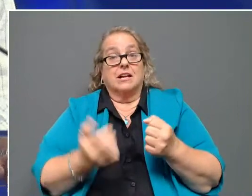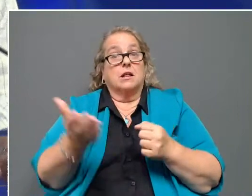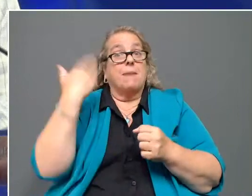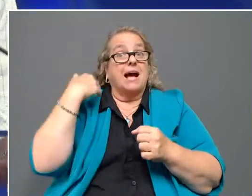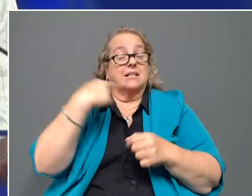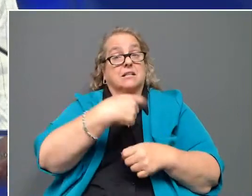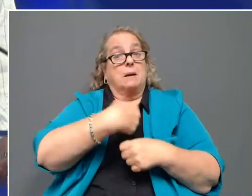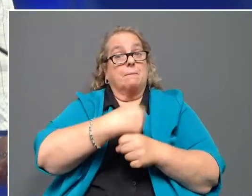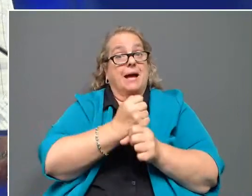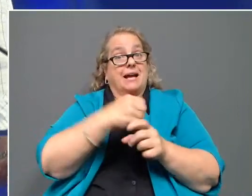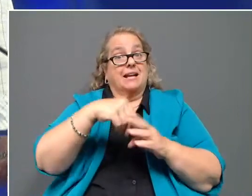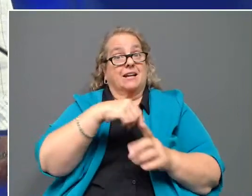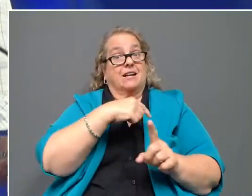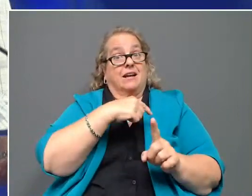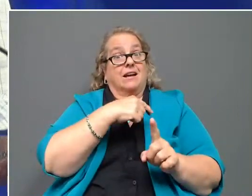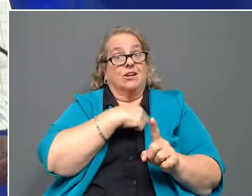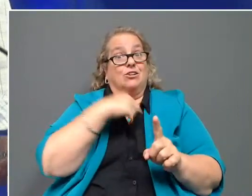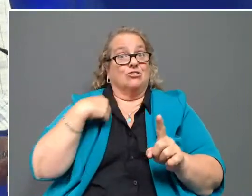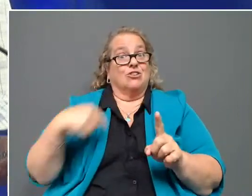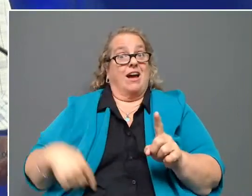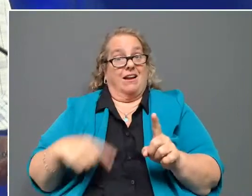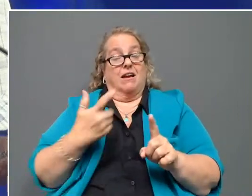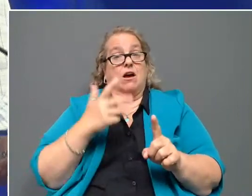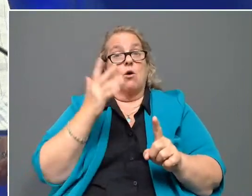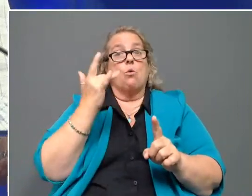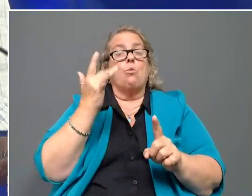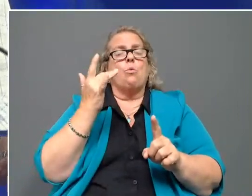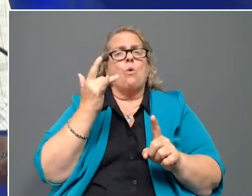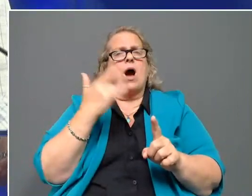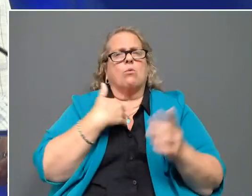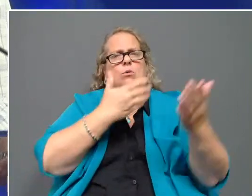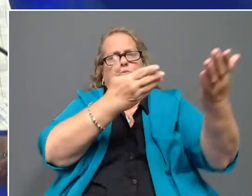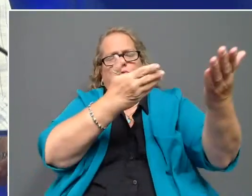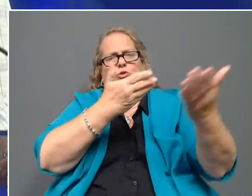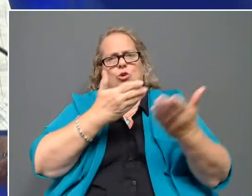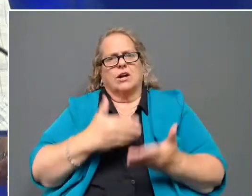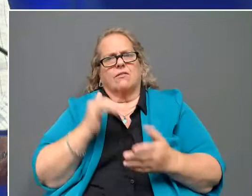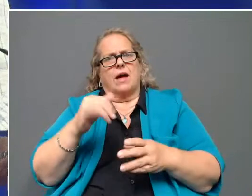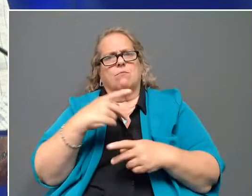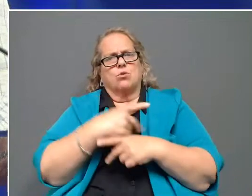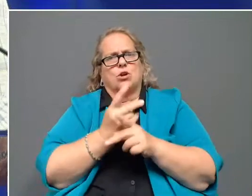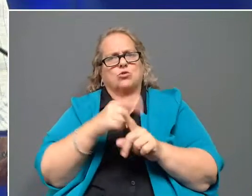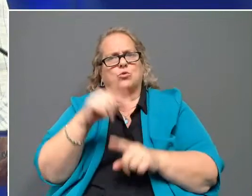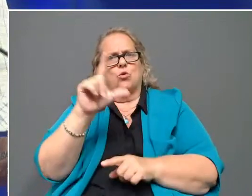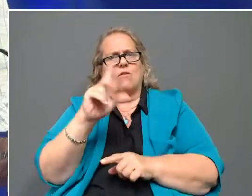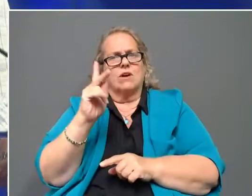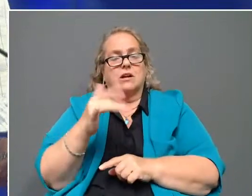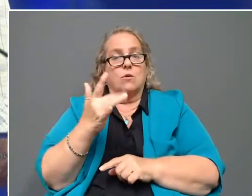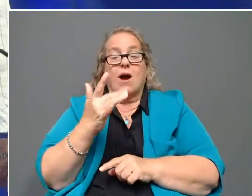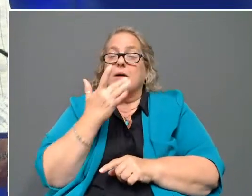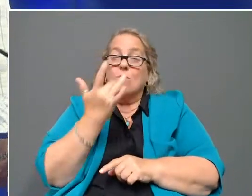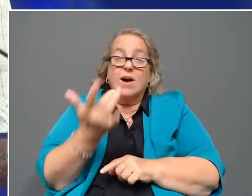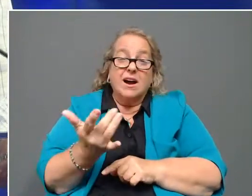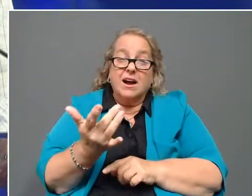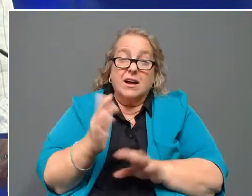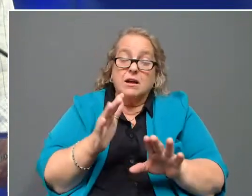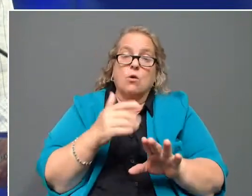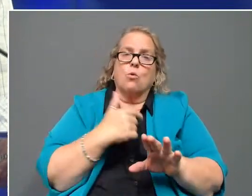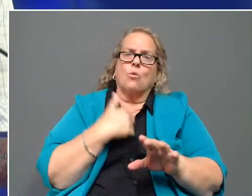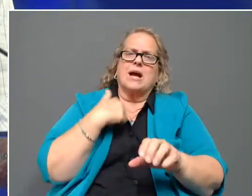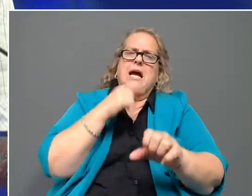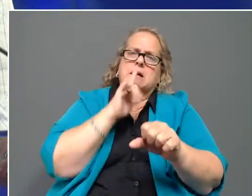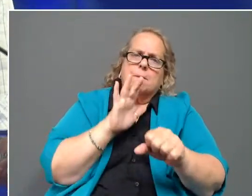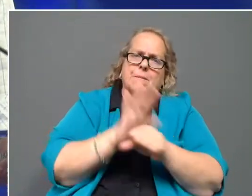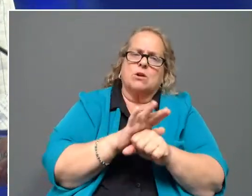Why did we reshore this production to Louisville, Kentucky? Because we're committed. We're committed to bringing manufacturing back